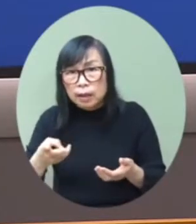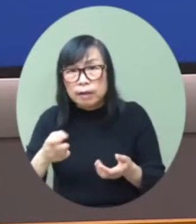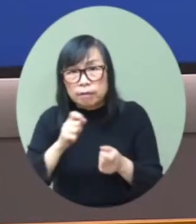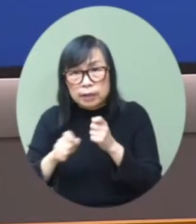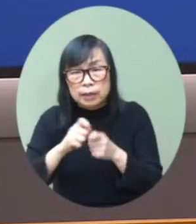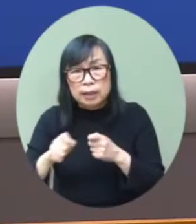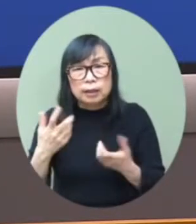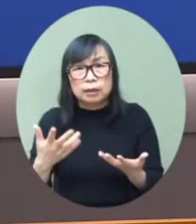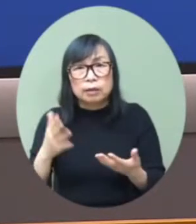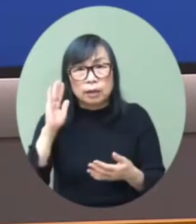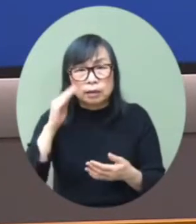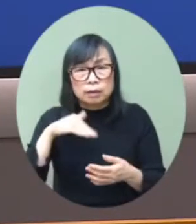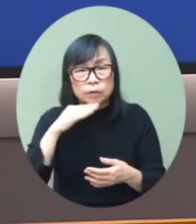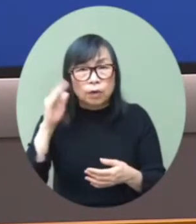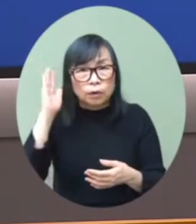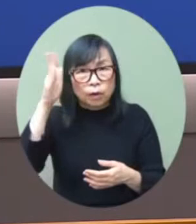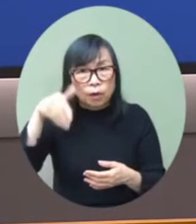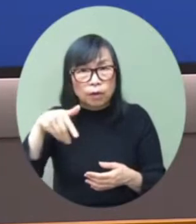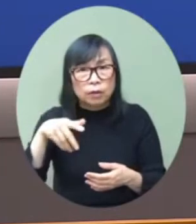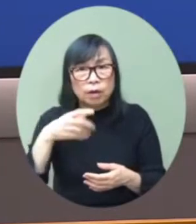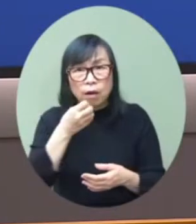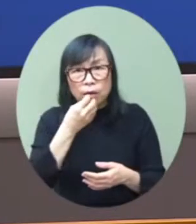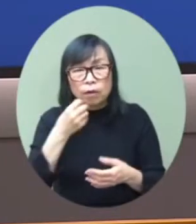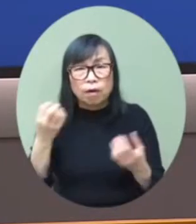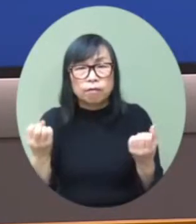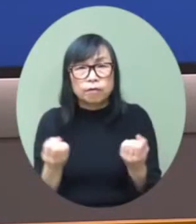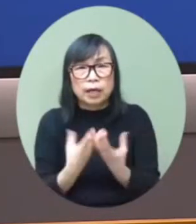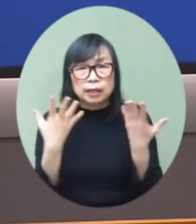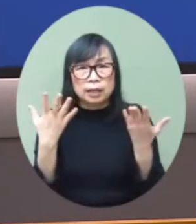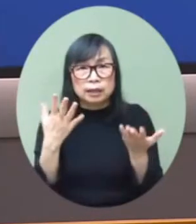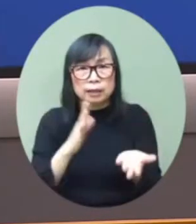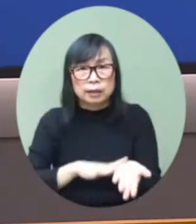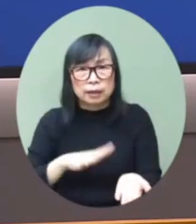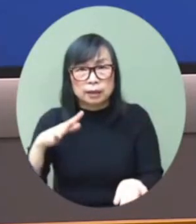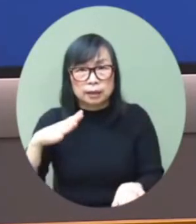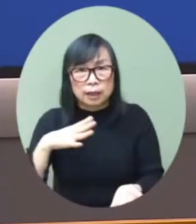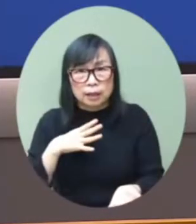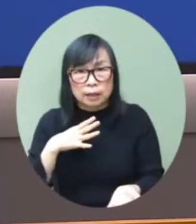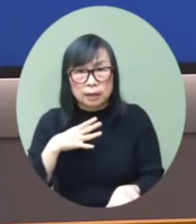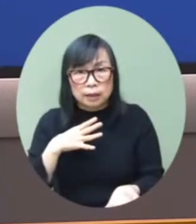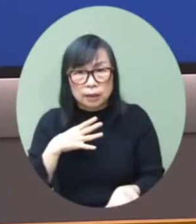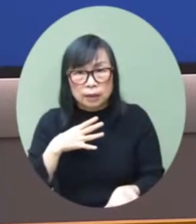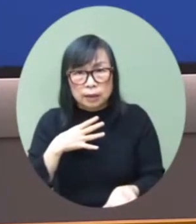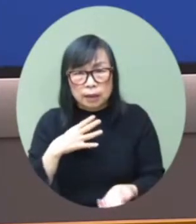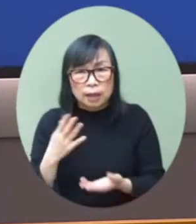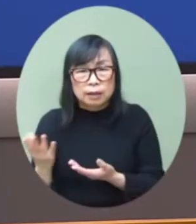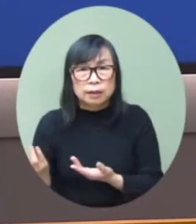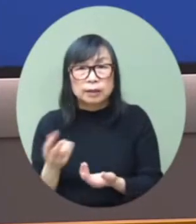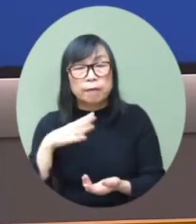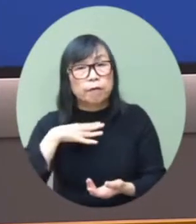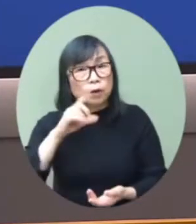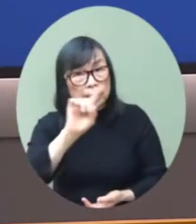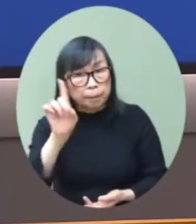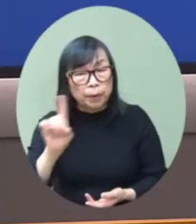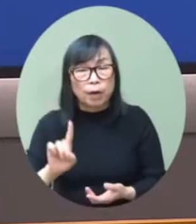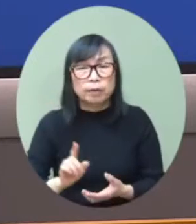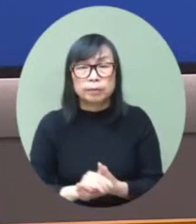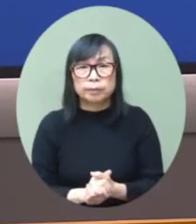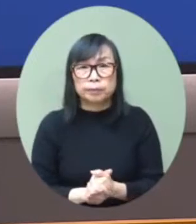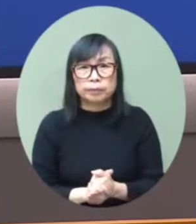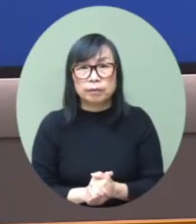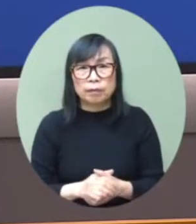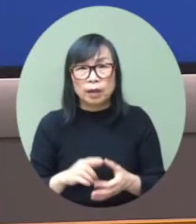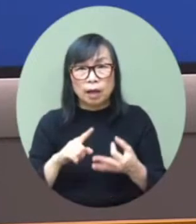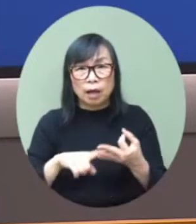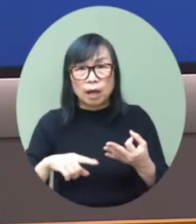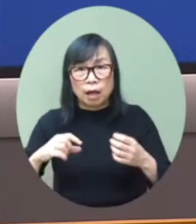the epidemic stabilizing, we have to collate all the figures we have collected so that we can arrive at an